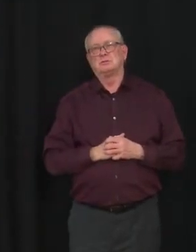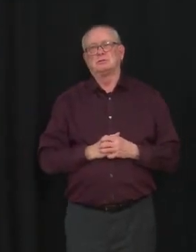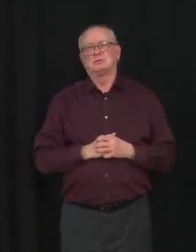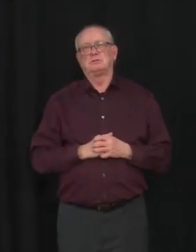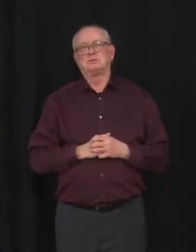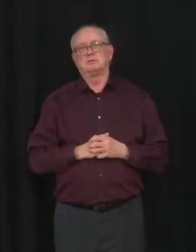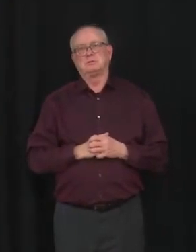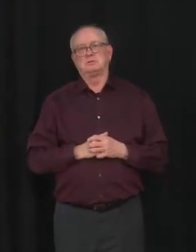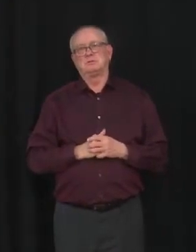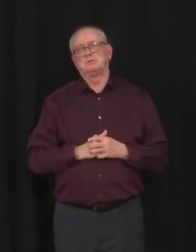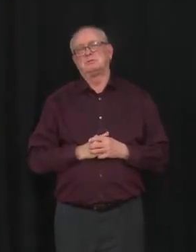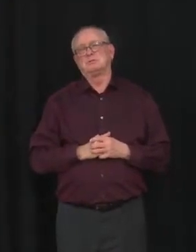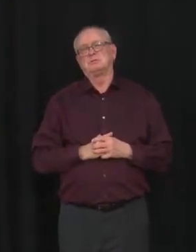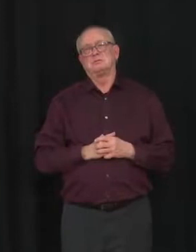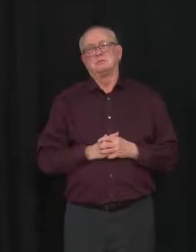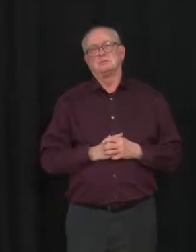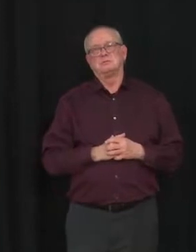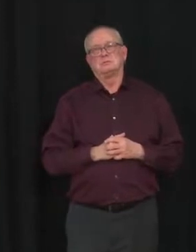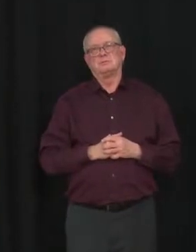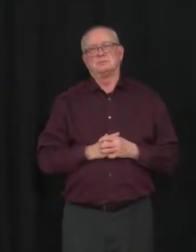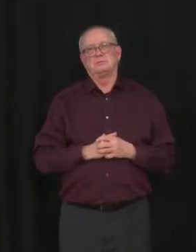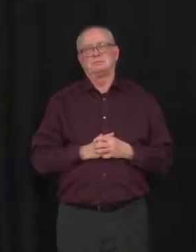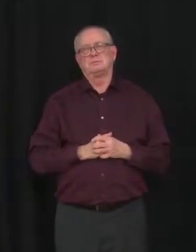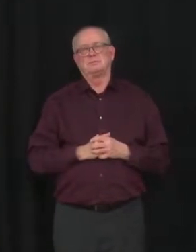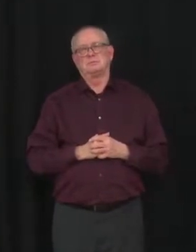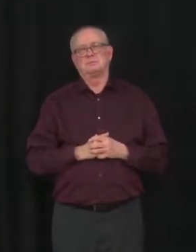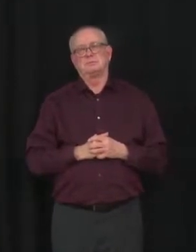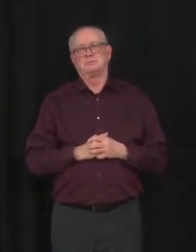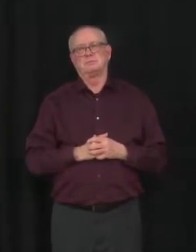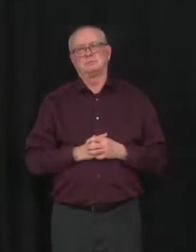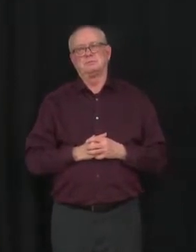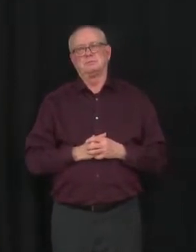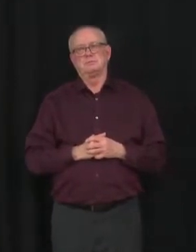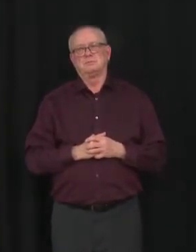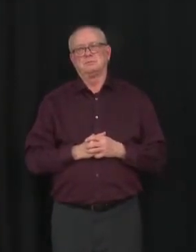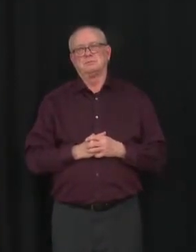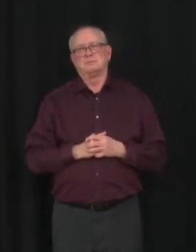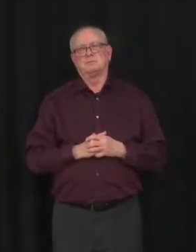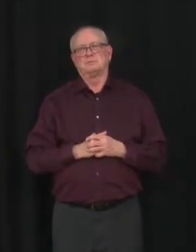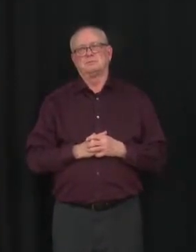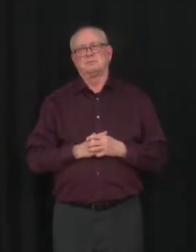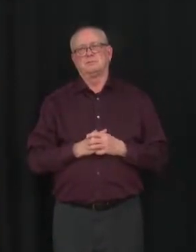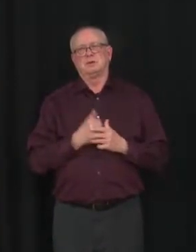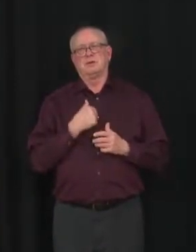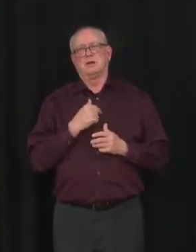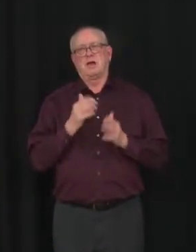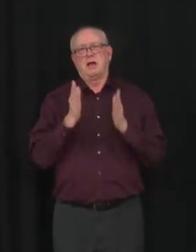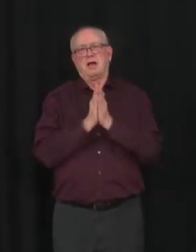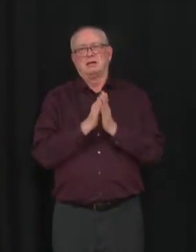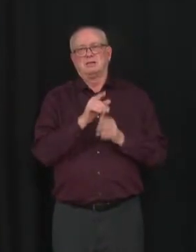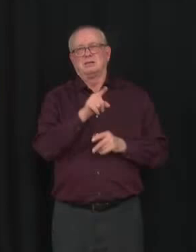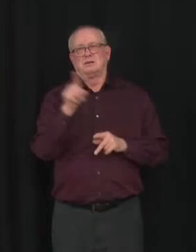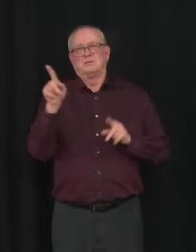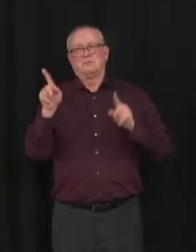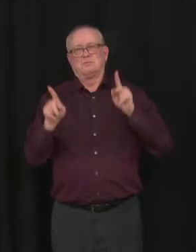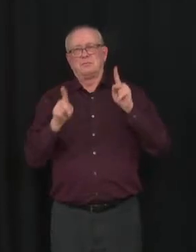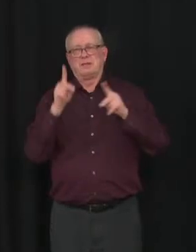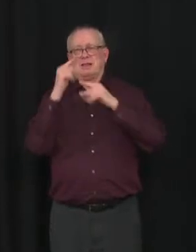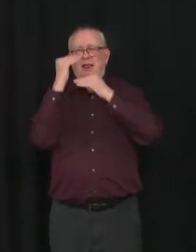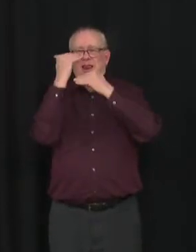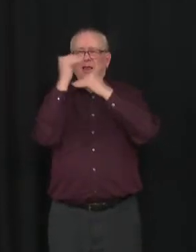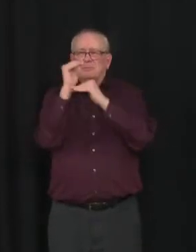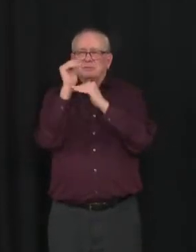Hi there. Thank you for taking my question. I'm wondering, moving to asking Albertans to limit their interactions by